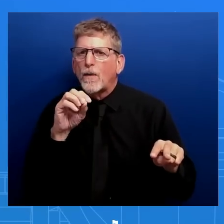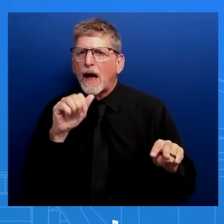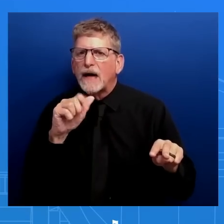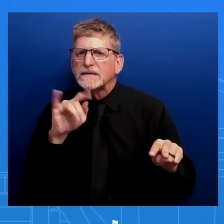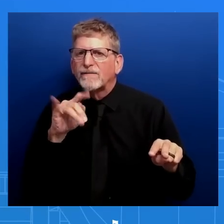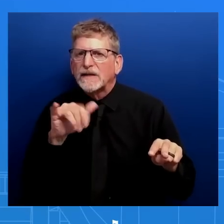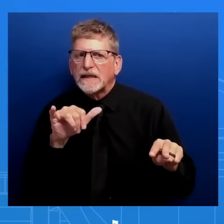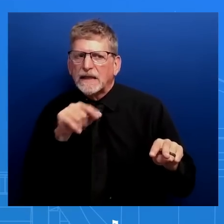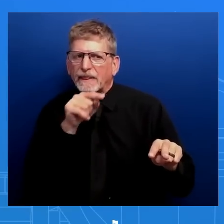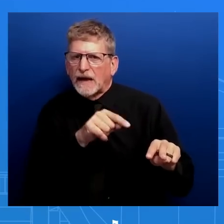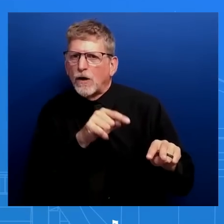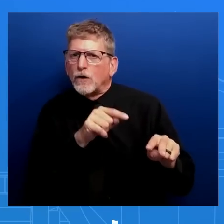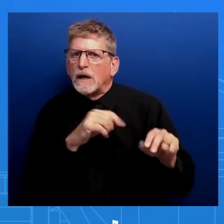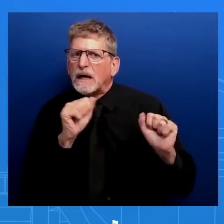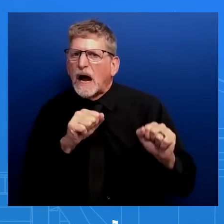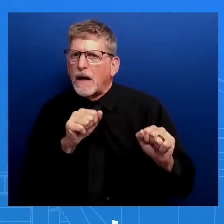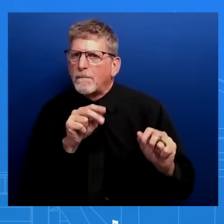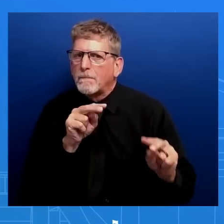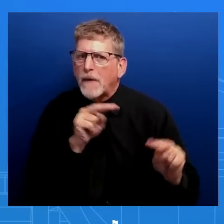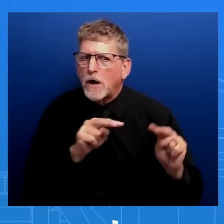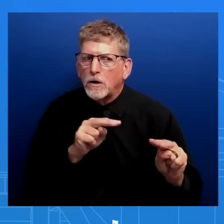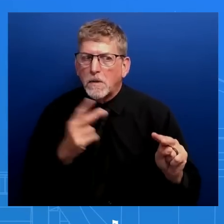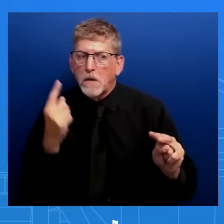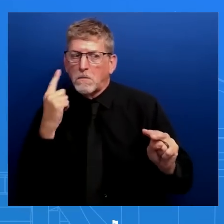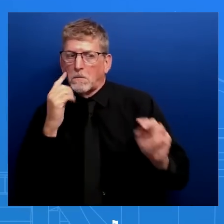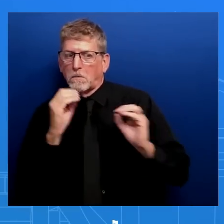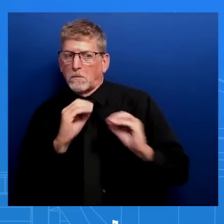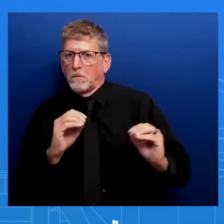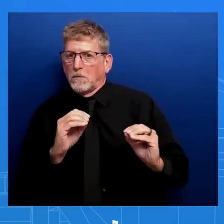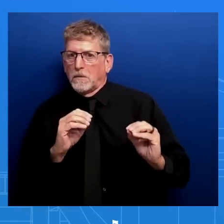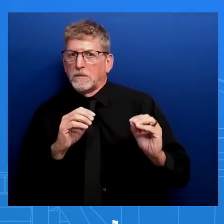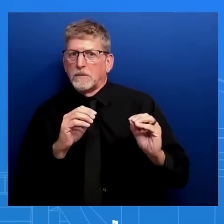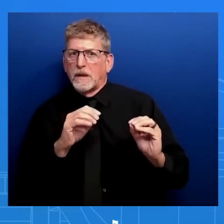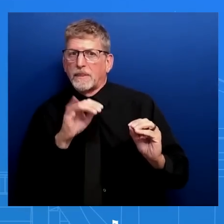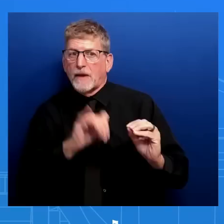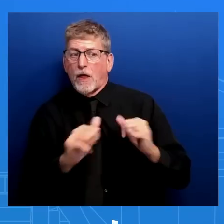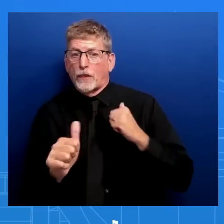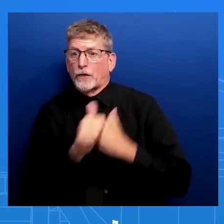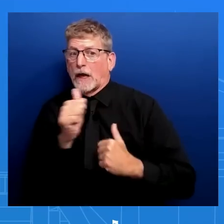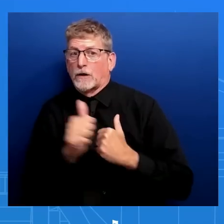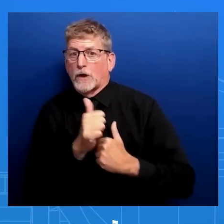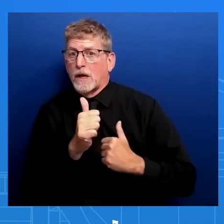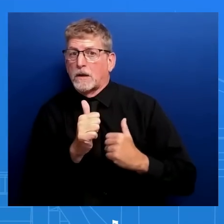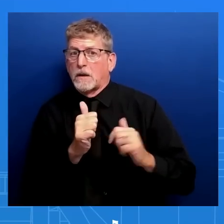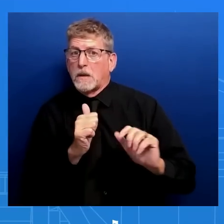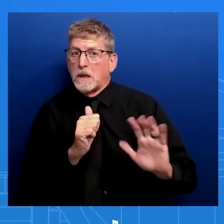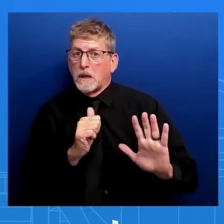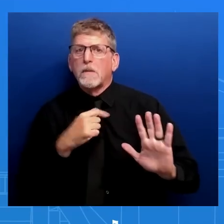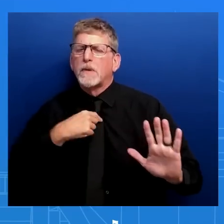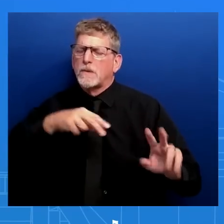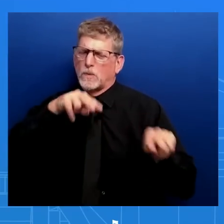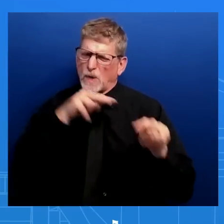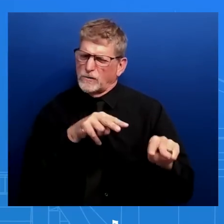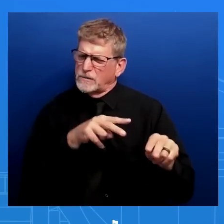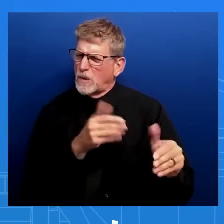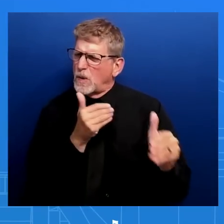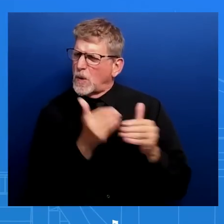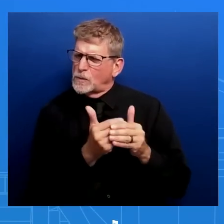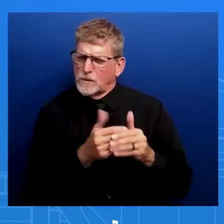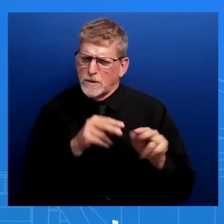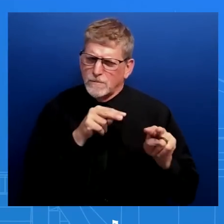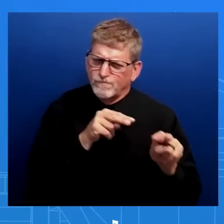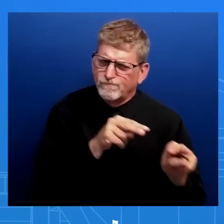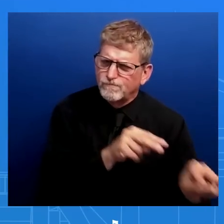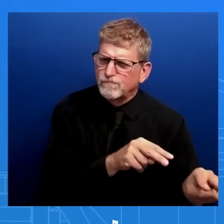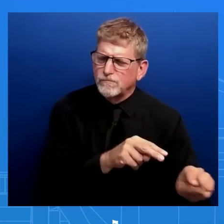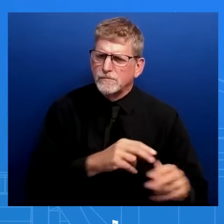indication that threat is imminent, but we're watching it very, very closely. And more broadly, as Secretary Blinken said, this has exposed cracks